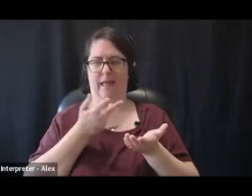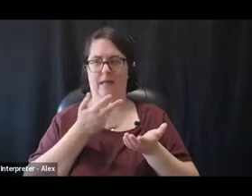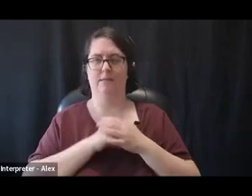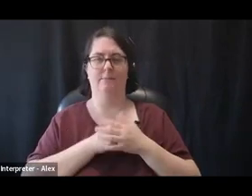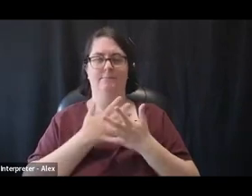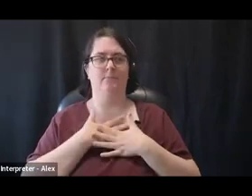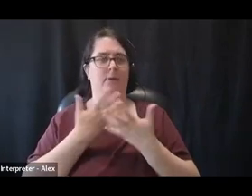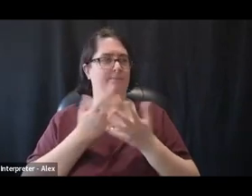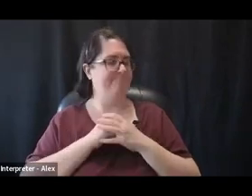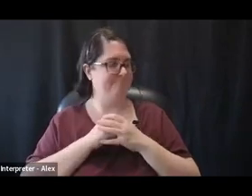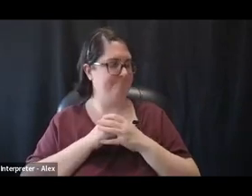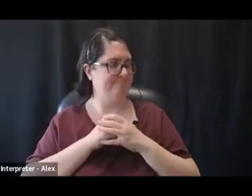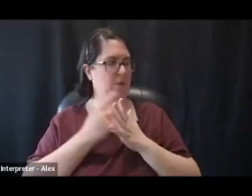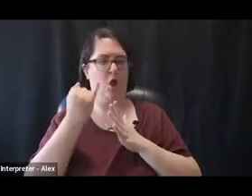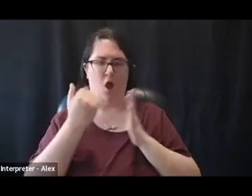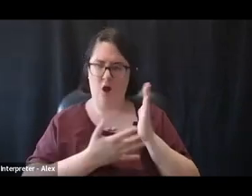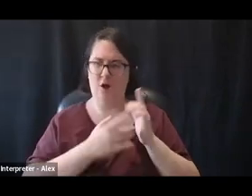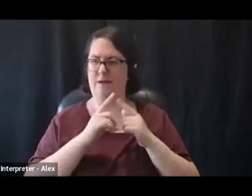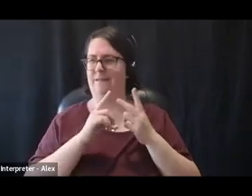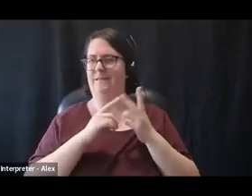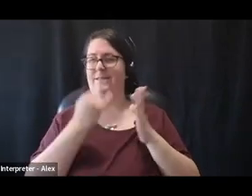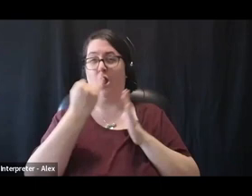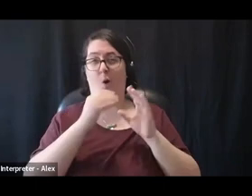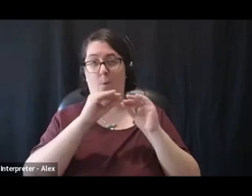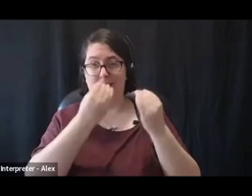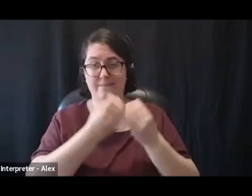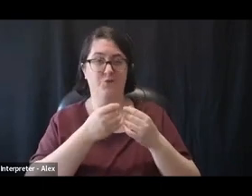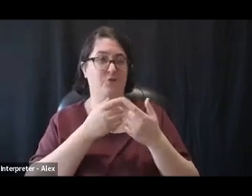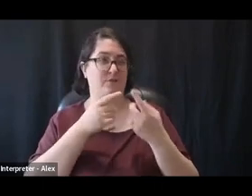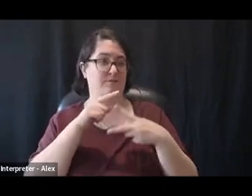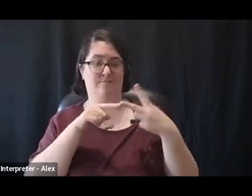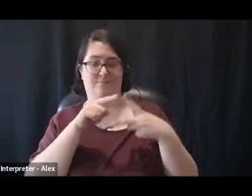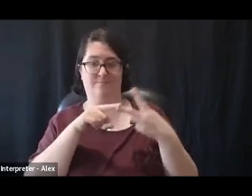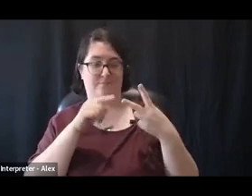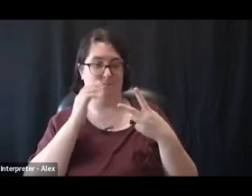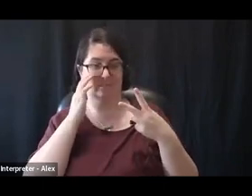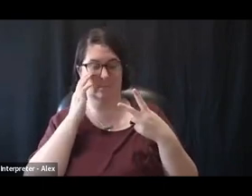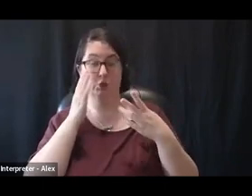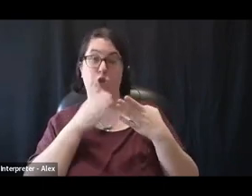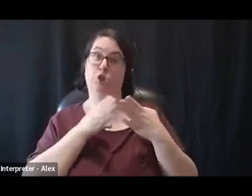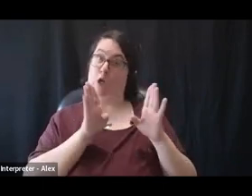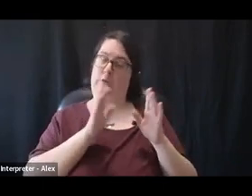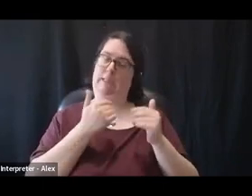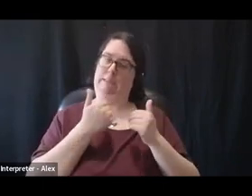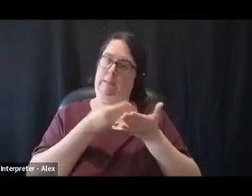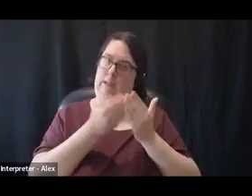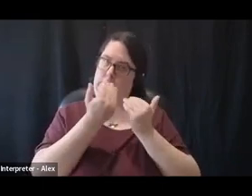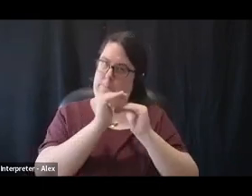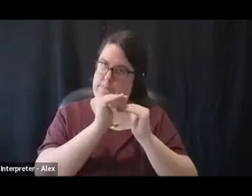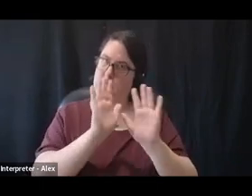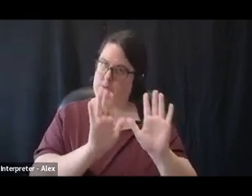Yeah, artists and arts organizations have generally limited budgets